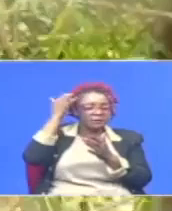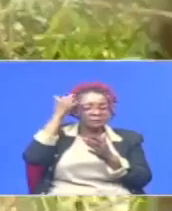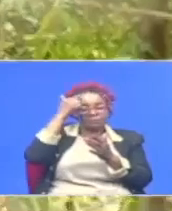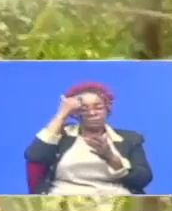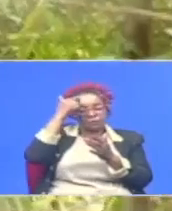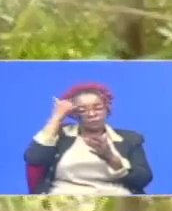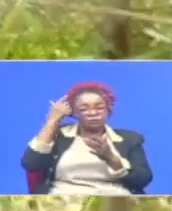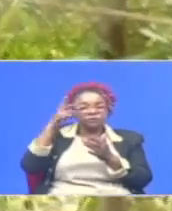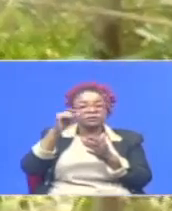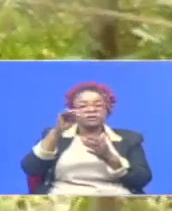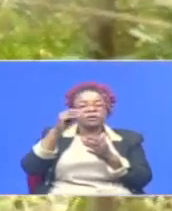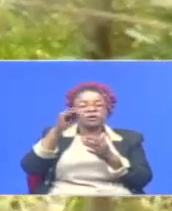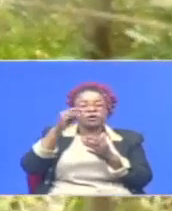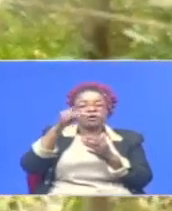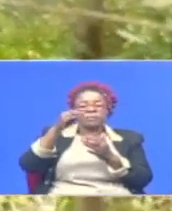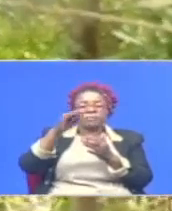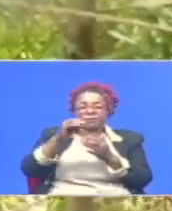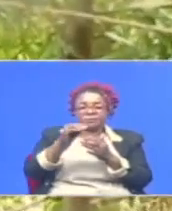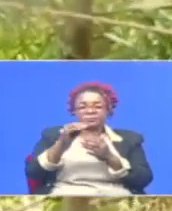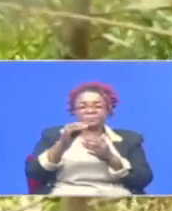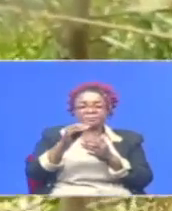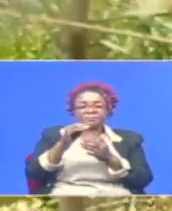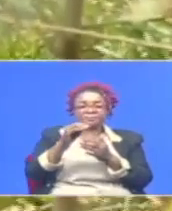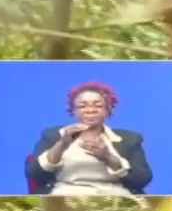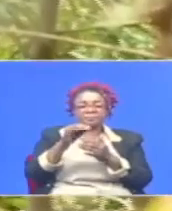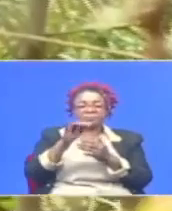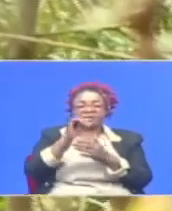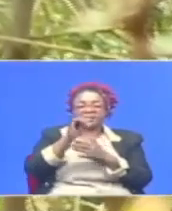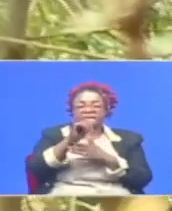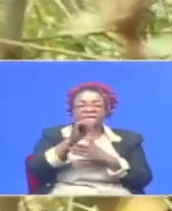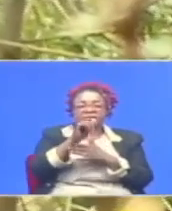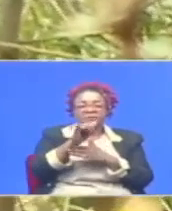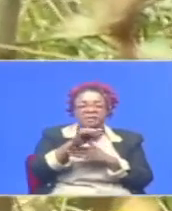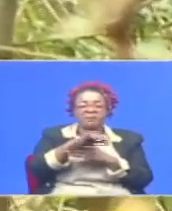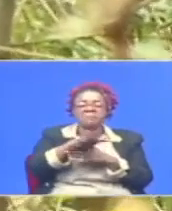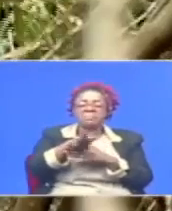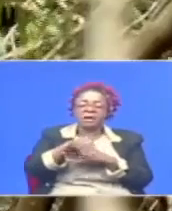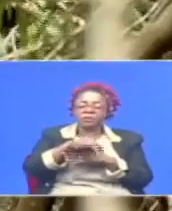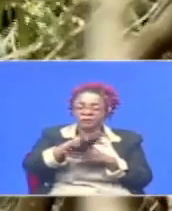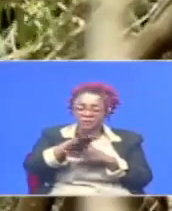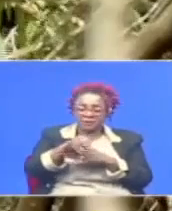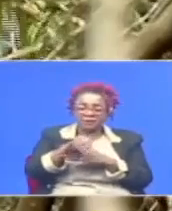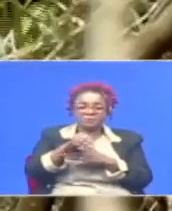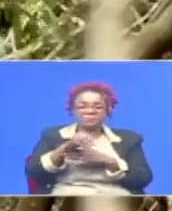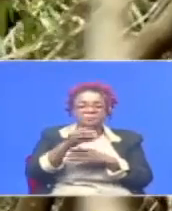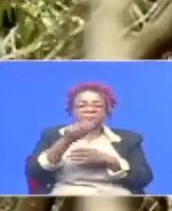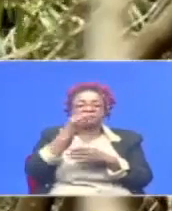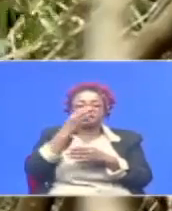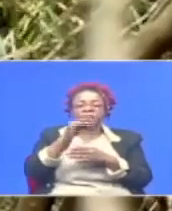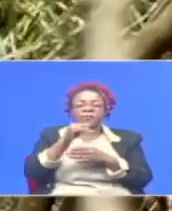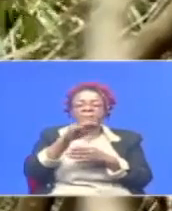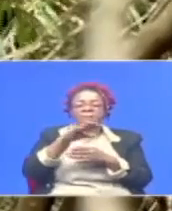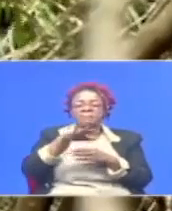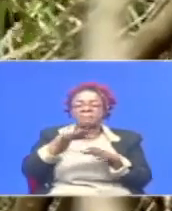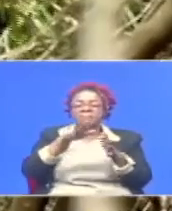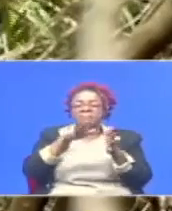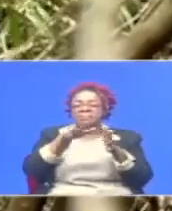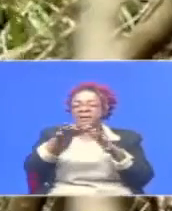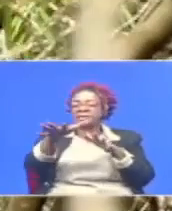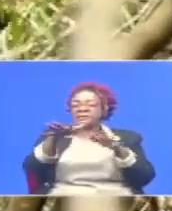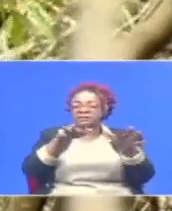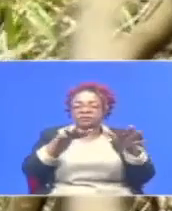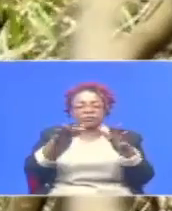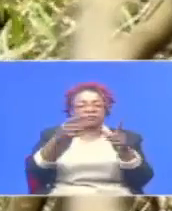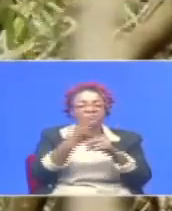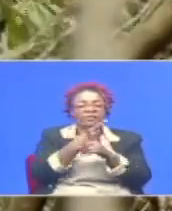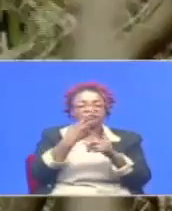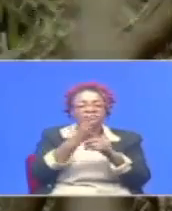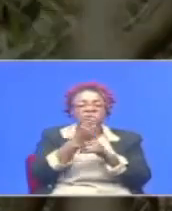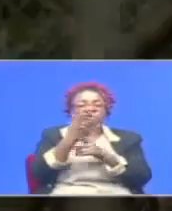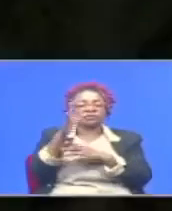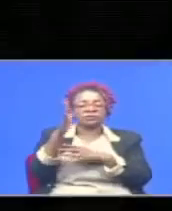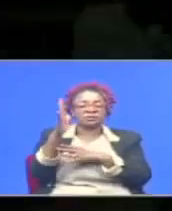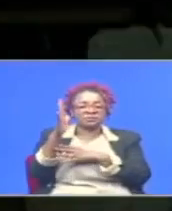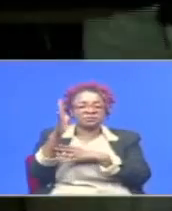hormone. The bongo is a browser, meaning it feeds from branches of particular trees.